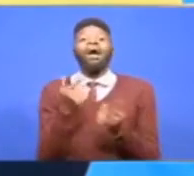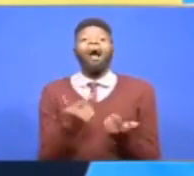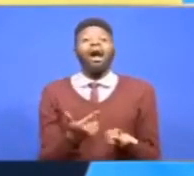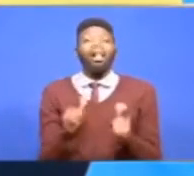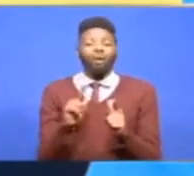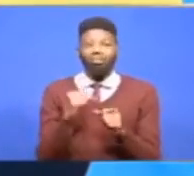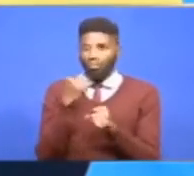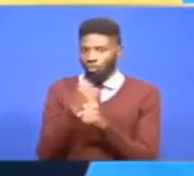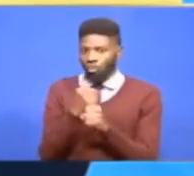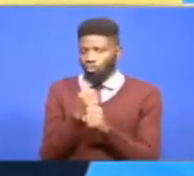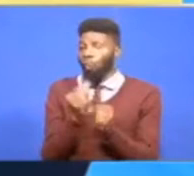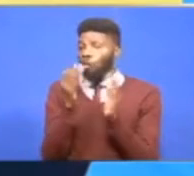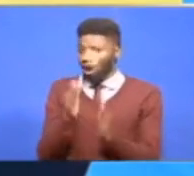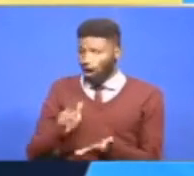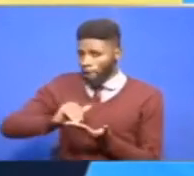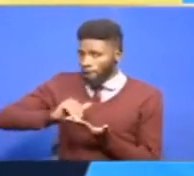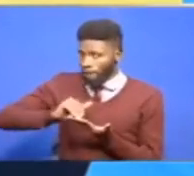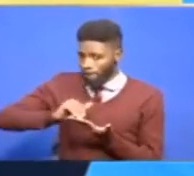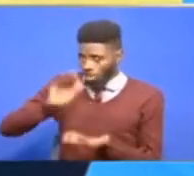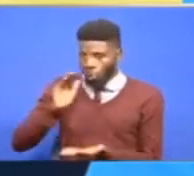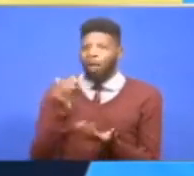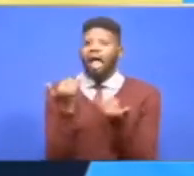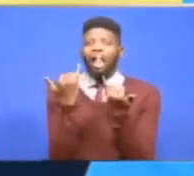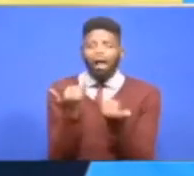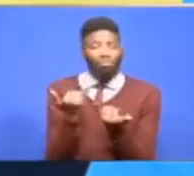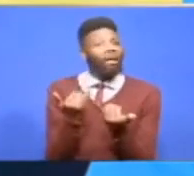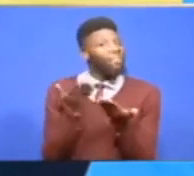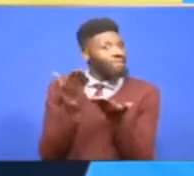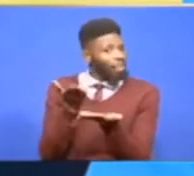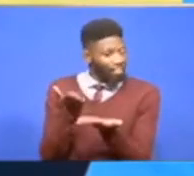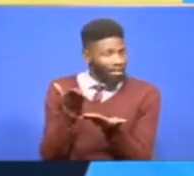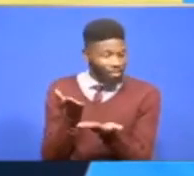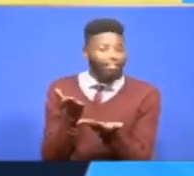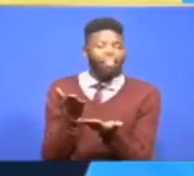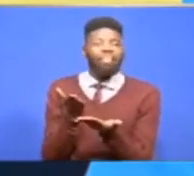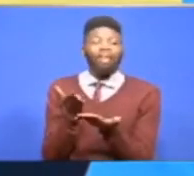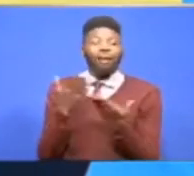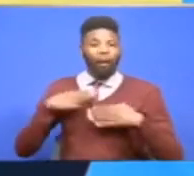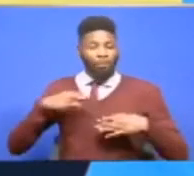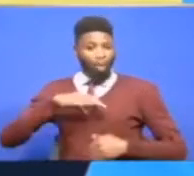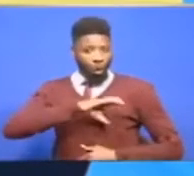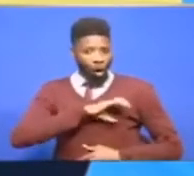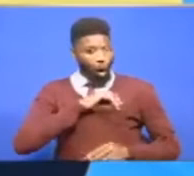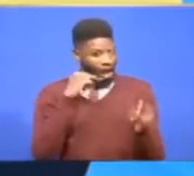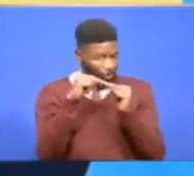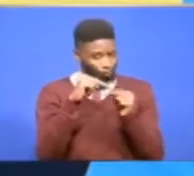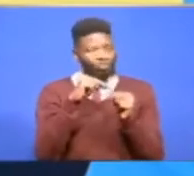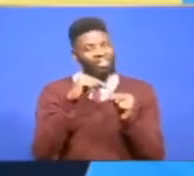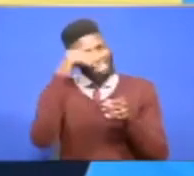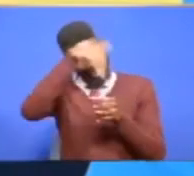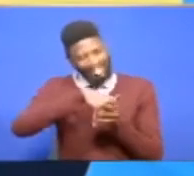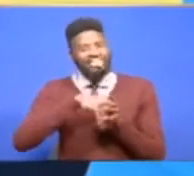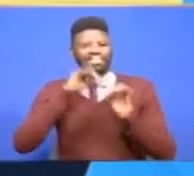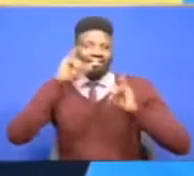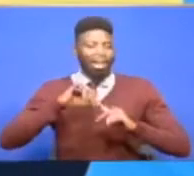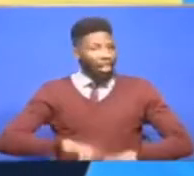restaurants, most of whom are actually being housed by the restaurant owners themselves within the hotels, but it will